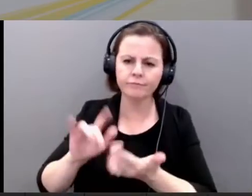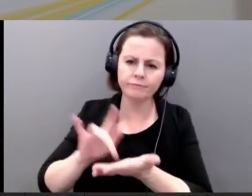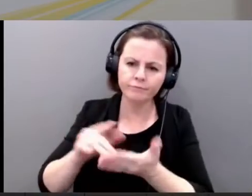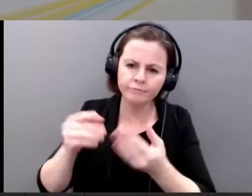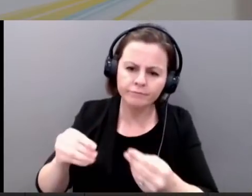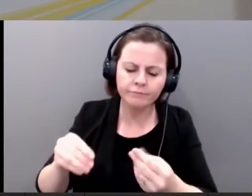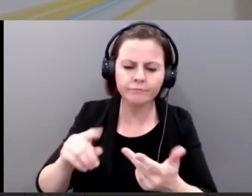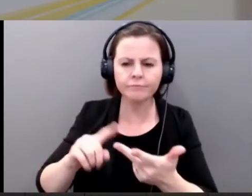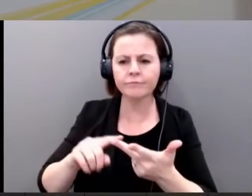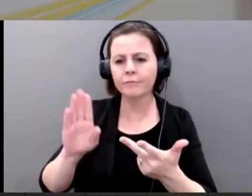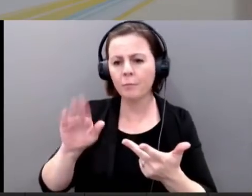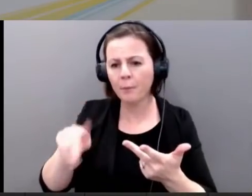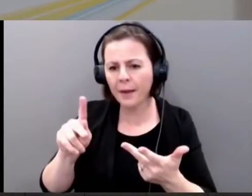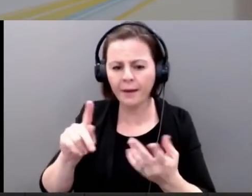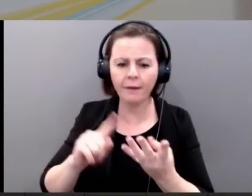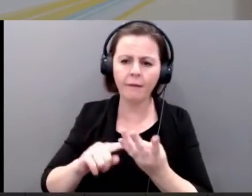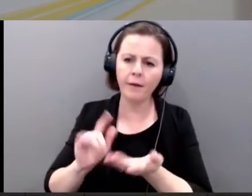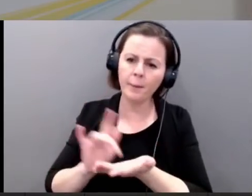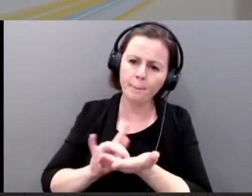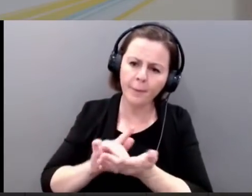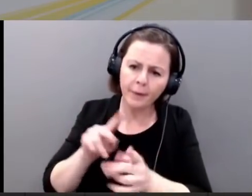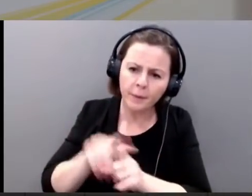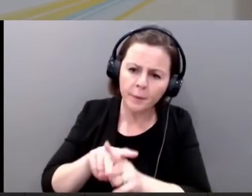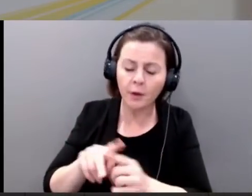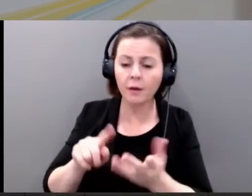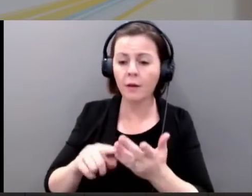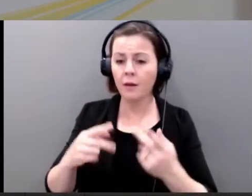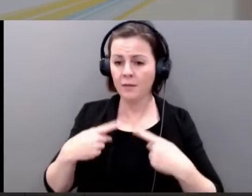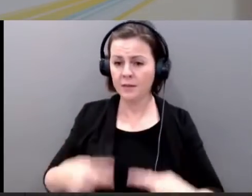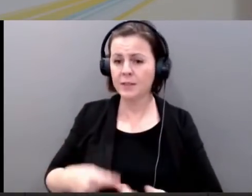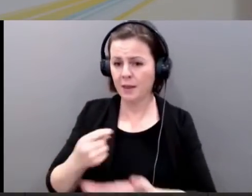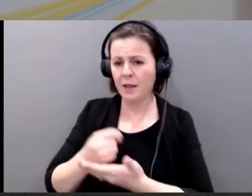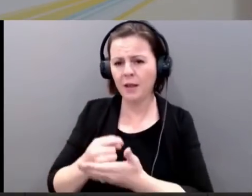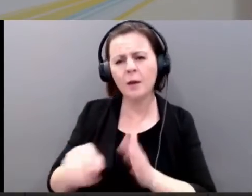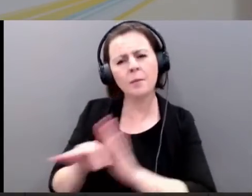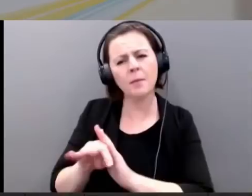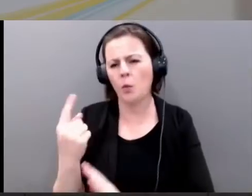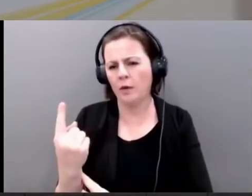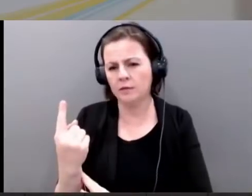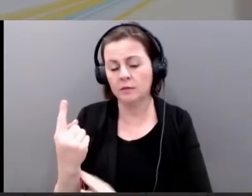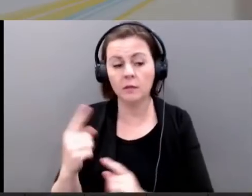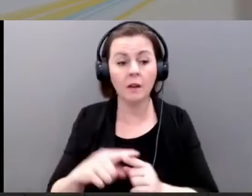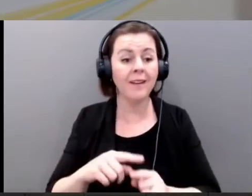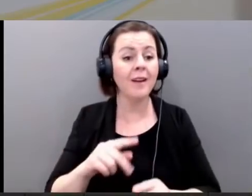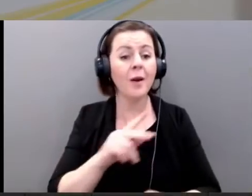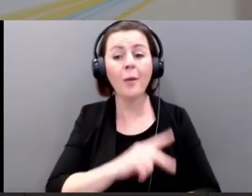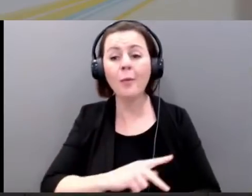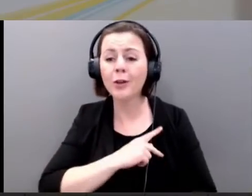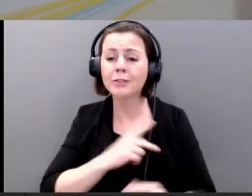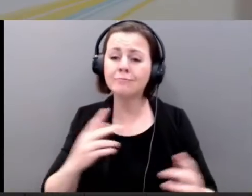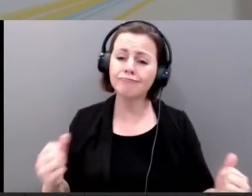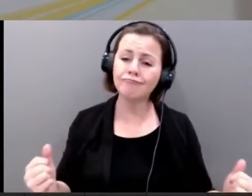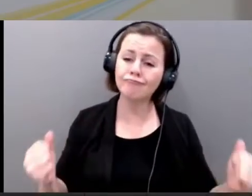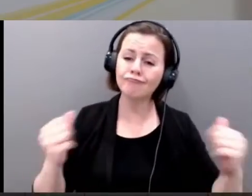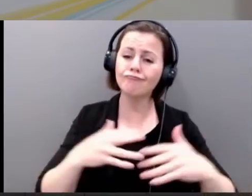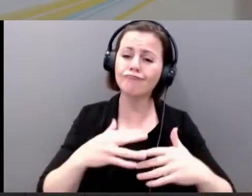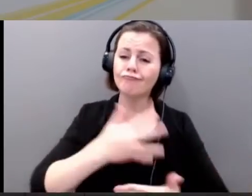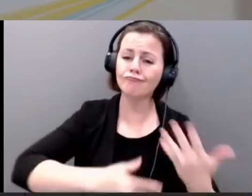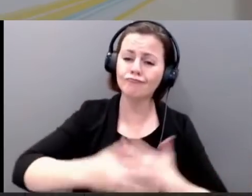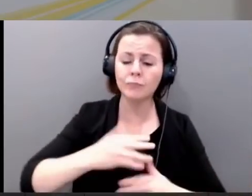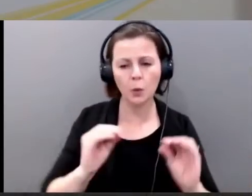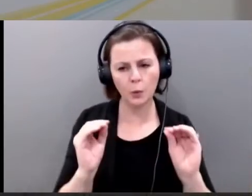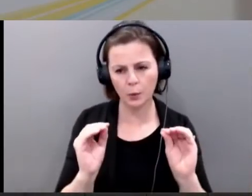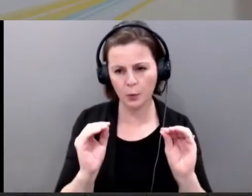appointments, including physiotherapy. There'll be no personal gatherings. Each household